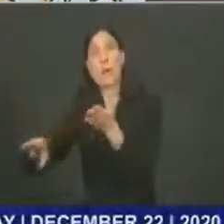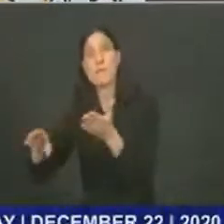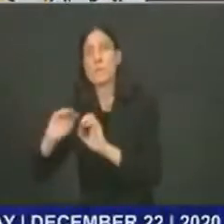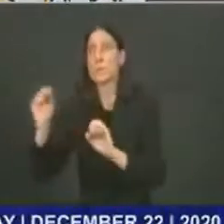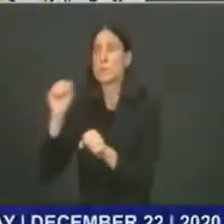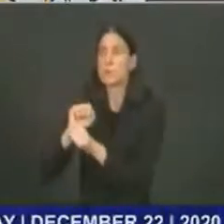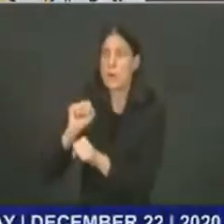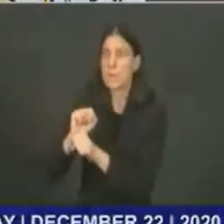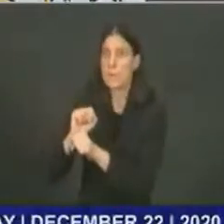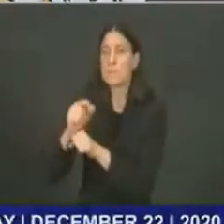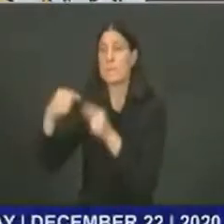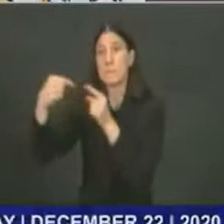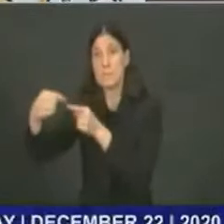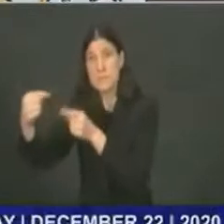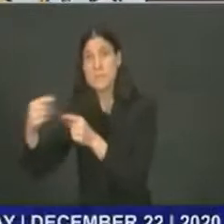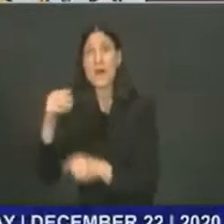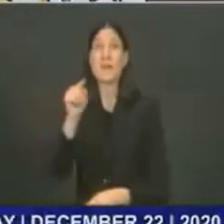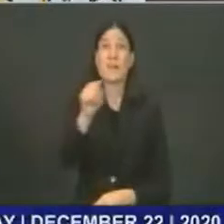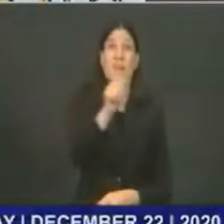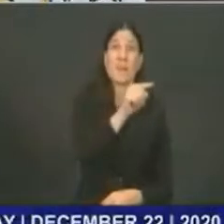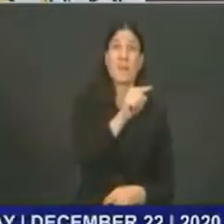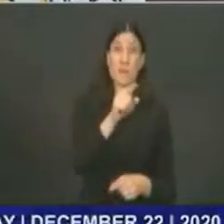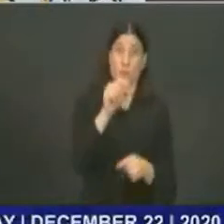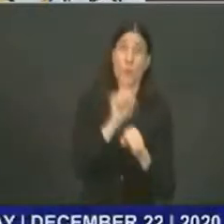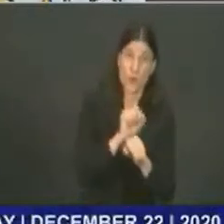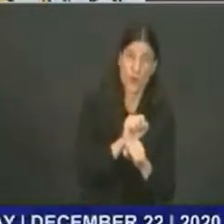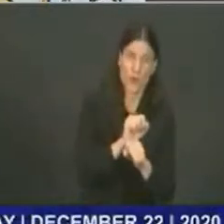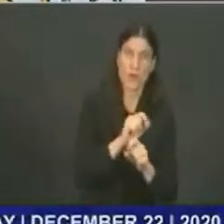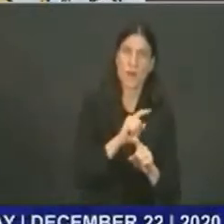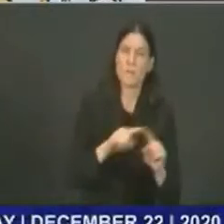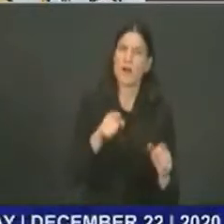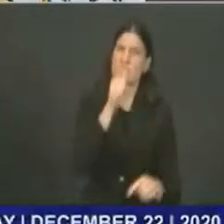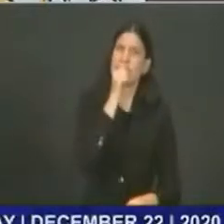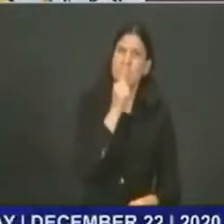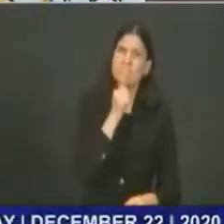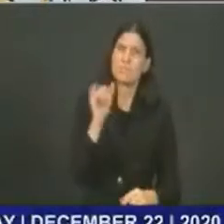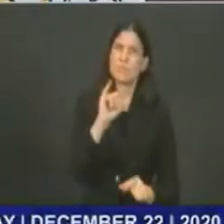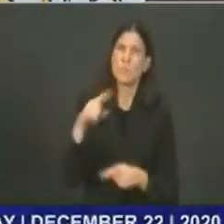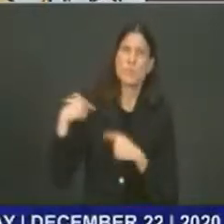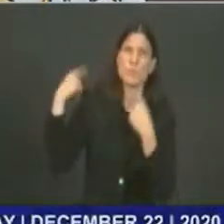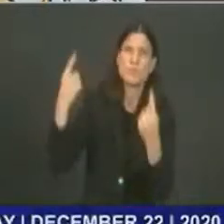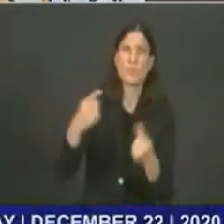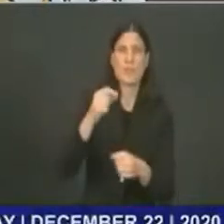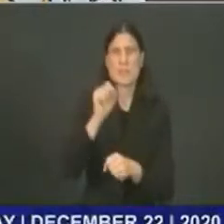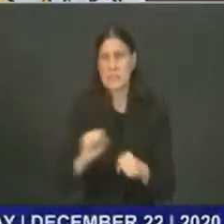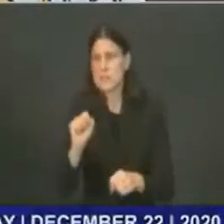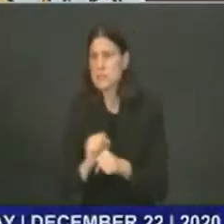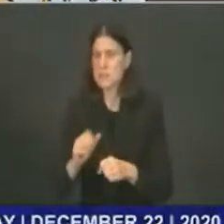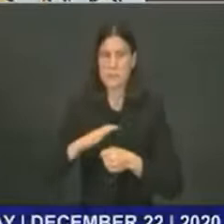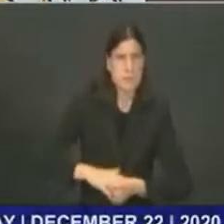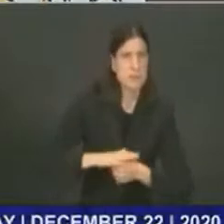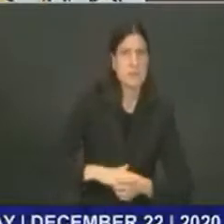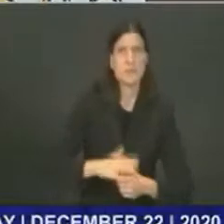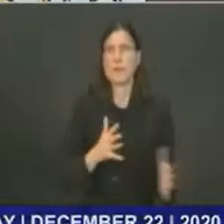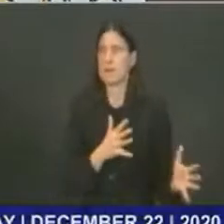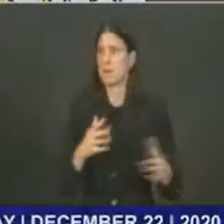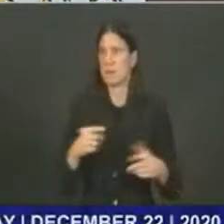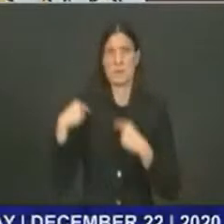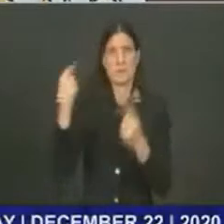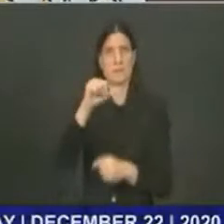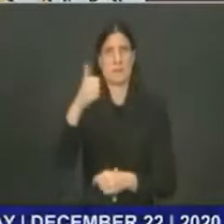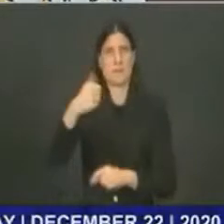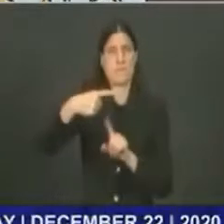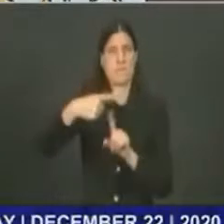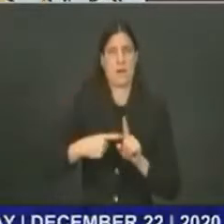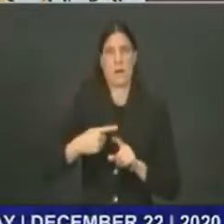kept their jobs, many of them, have had to work harder under more stressful circumstances than they ever thought they would ever have to or